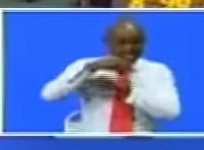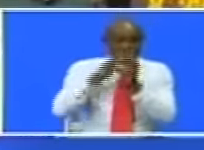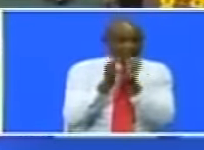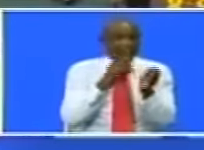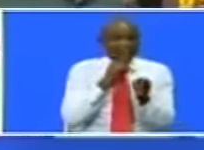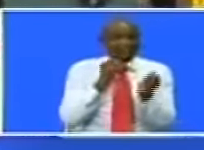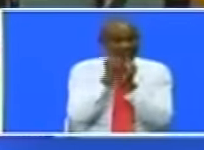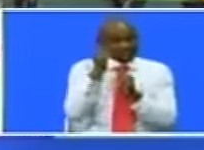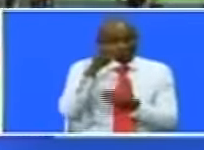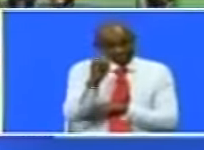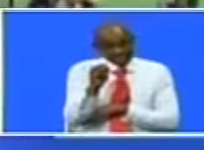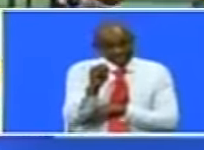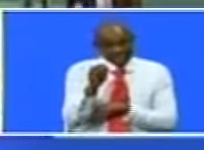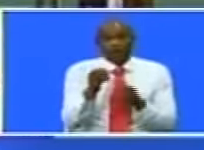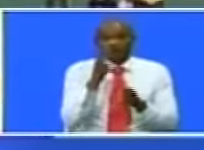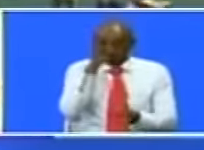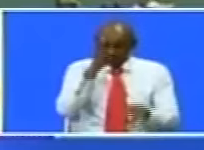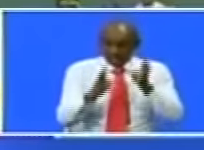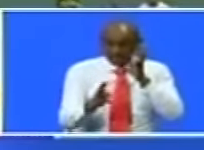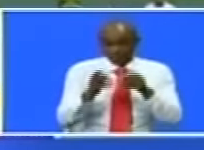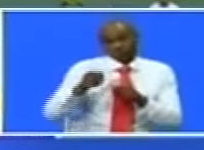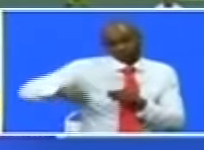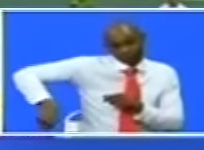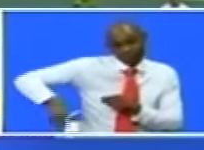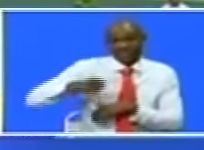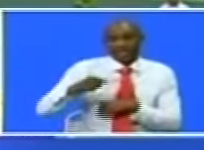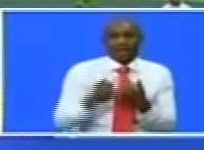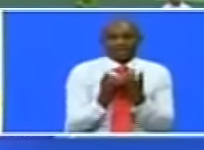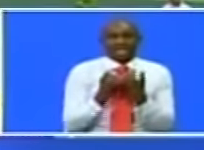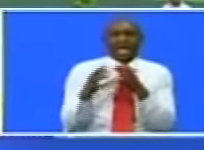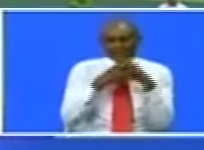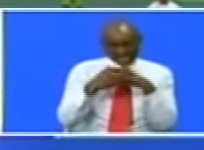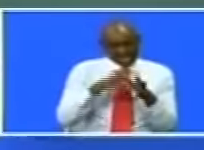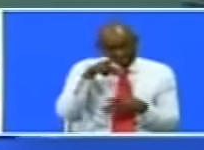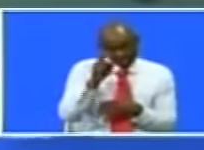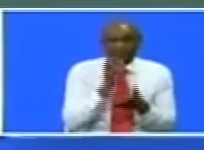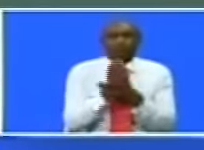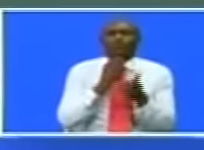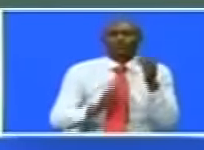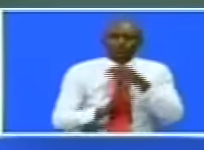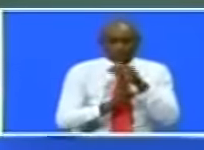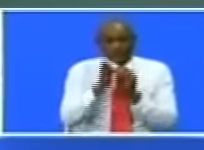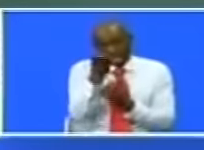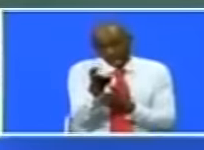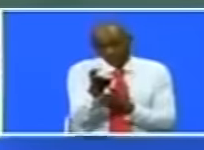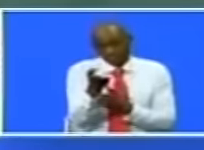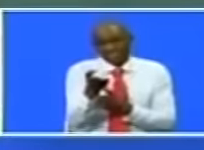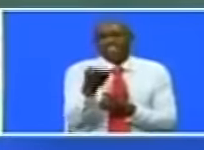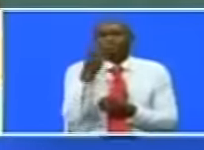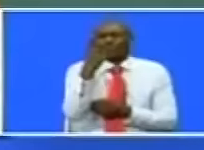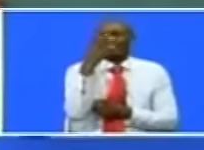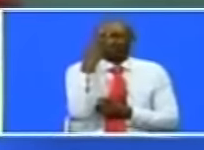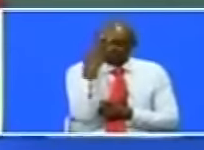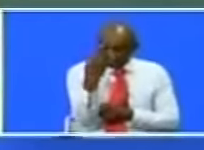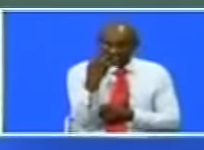meters and long jump, and both the 4x400 meters relays. The United States finished as the runaway leader at the top of the medal table with